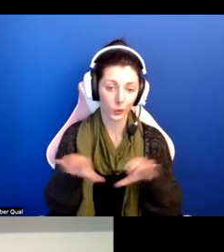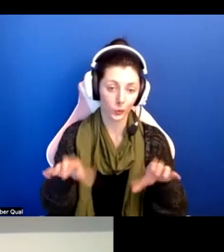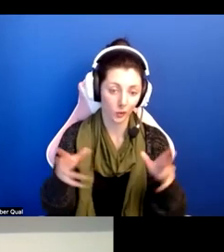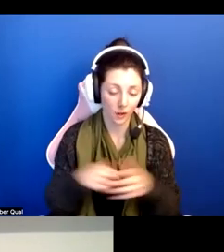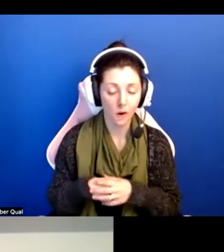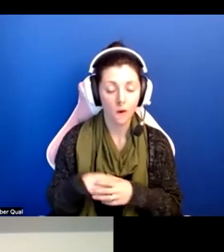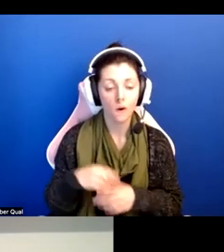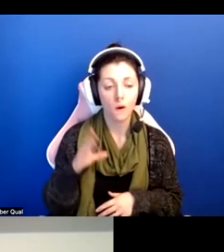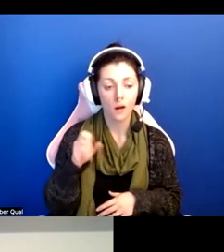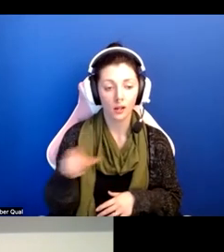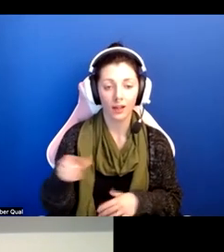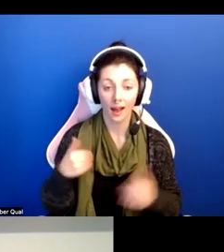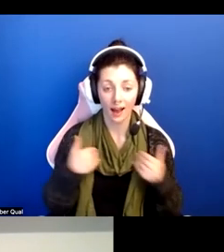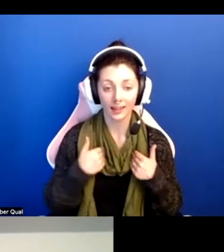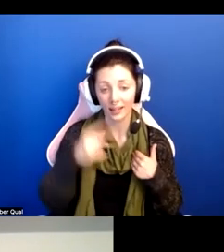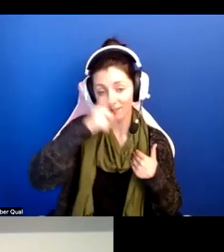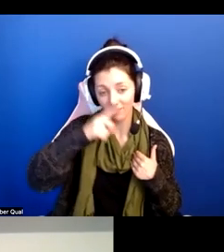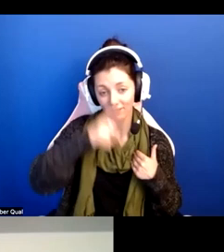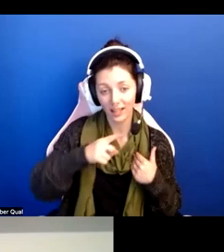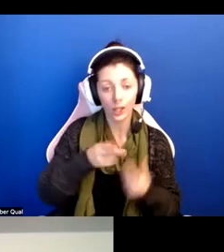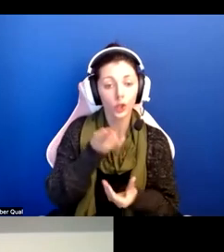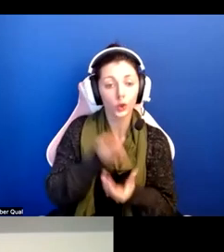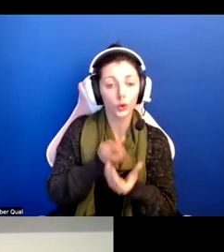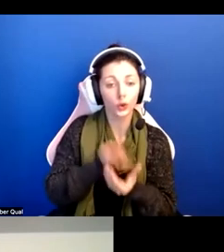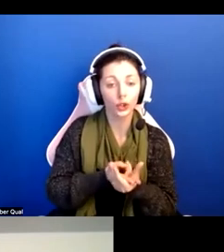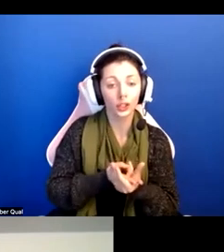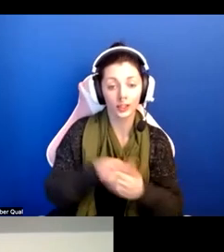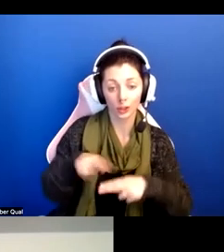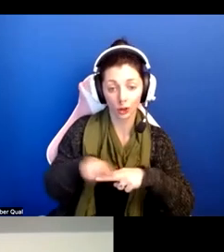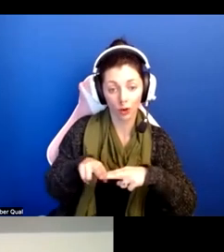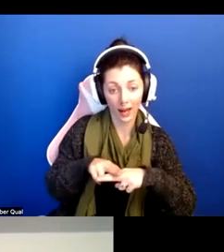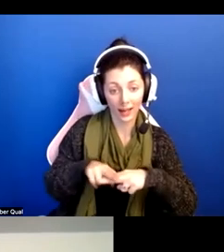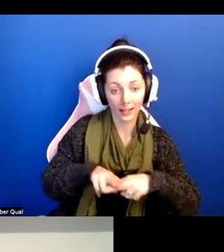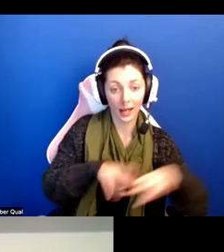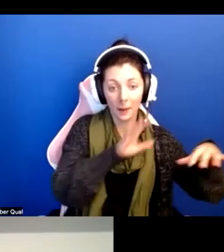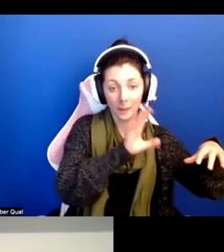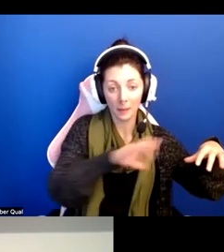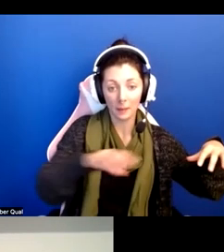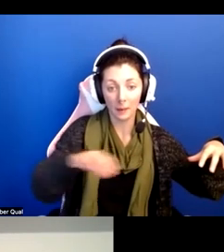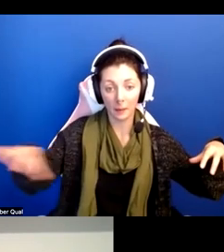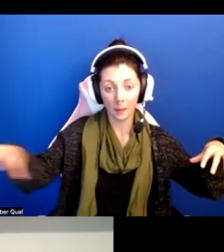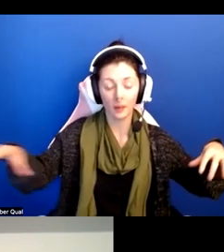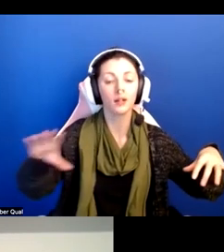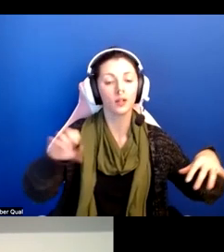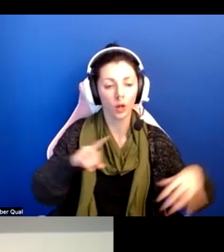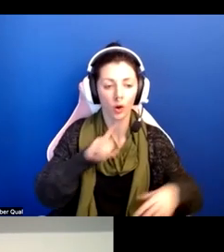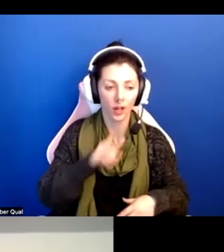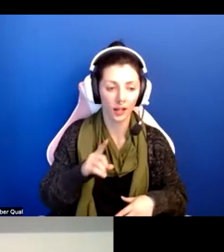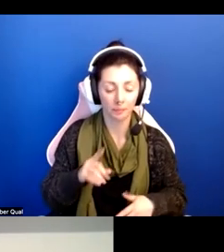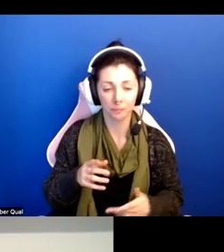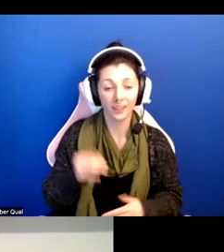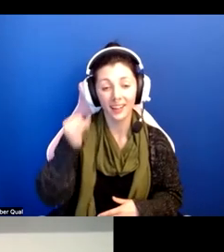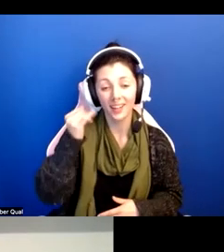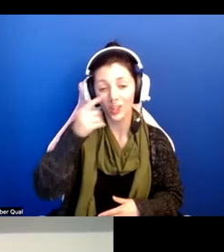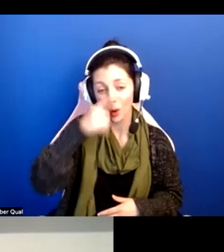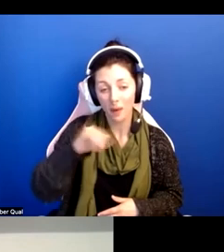fabricated a sushi train where all the like works are on the train. And so it's kind of don't mind if I do as like an invitation